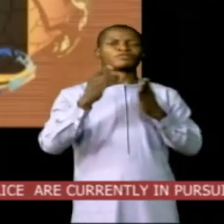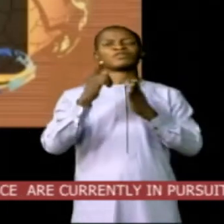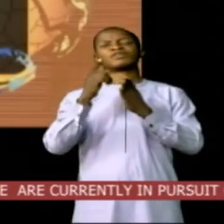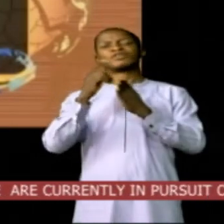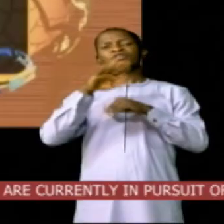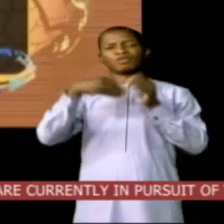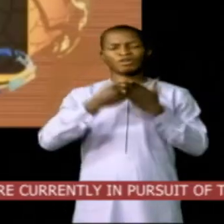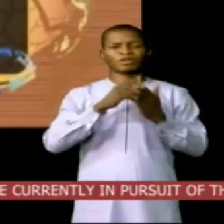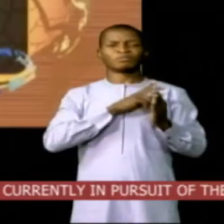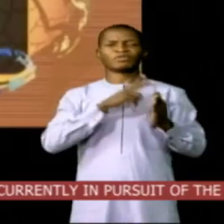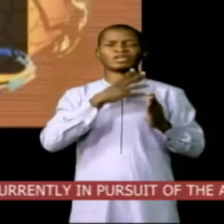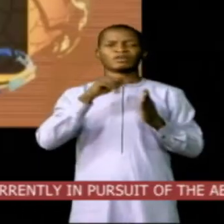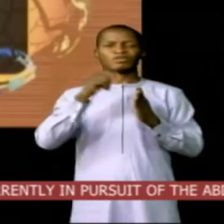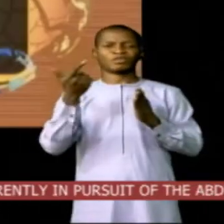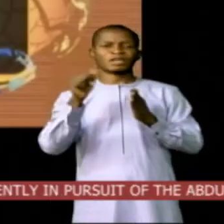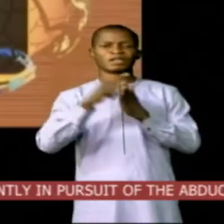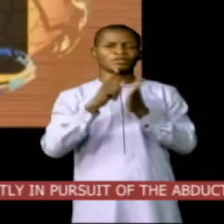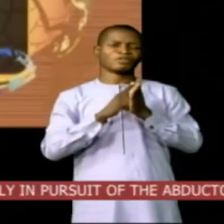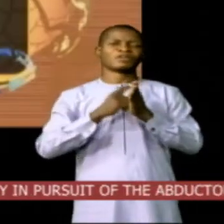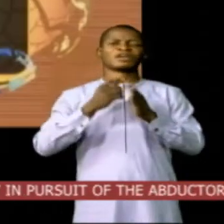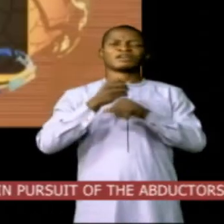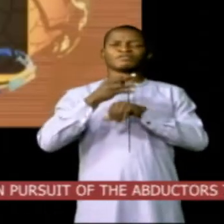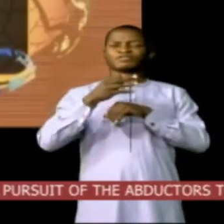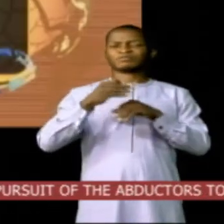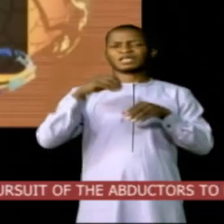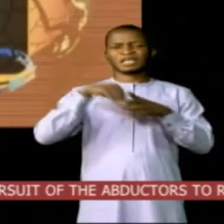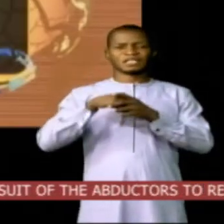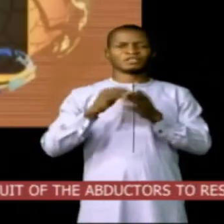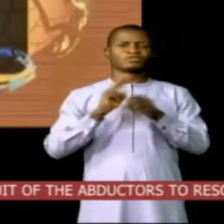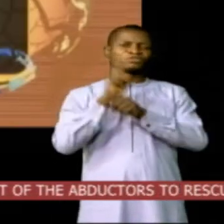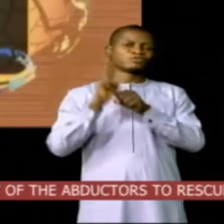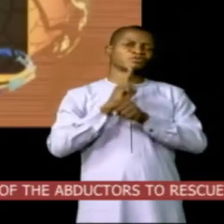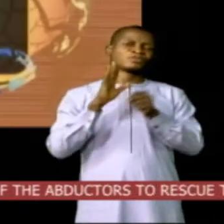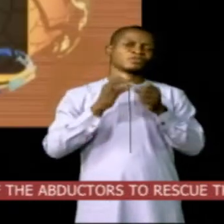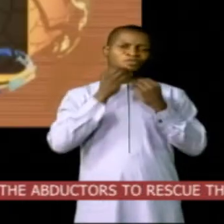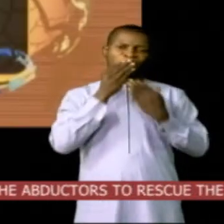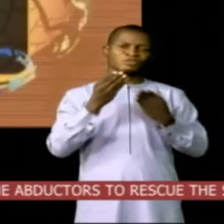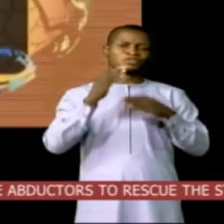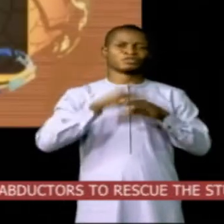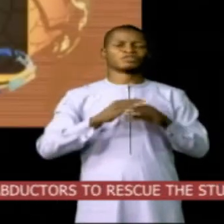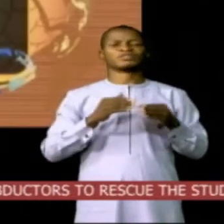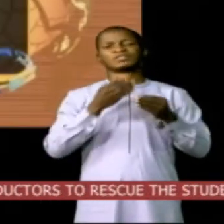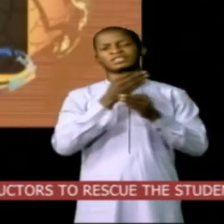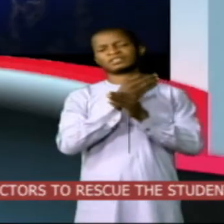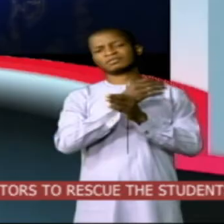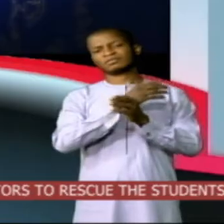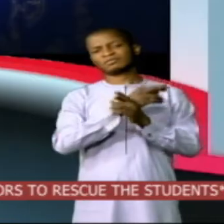useful information to assist in the rescue of the abducted schoolgirls.